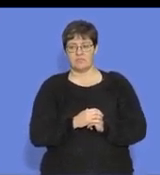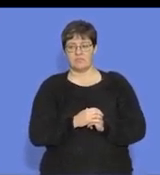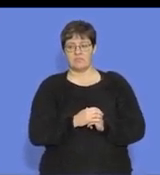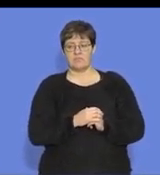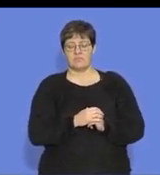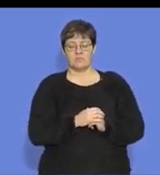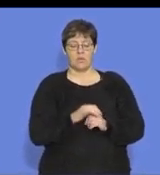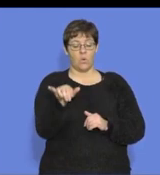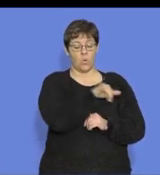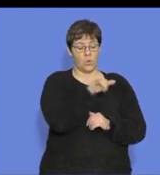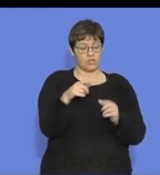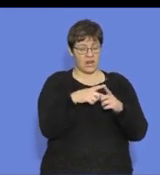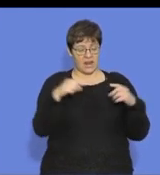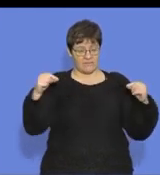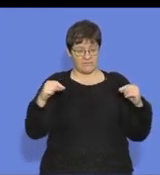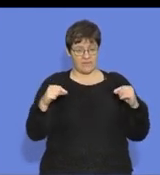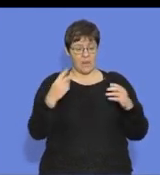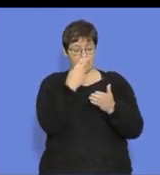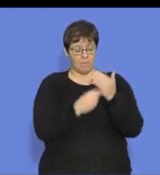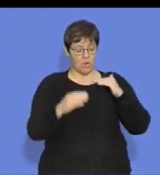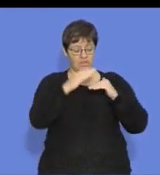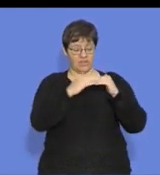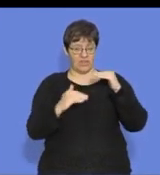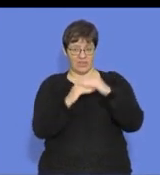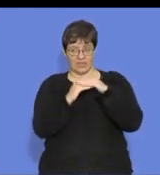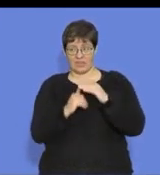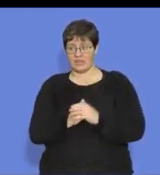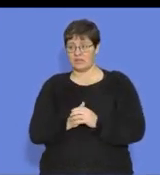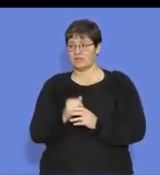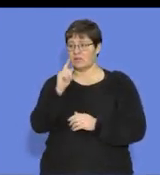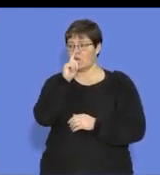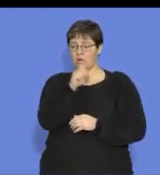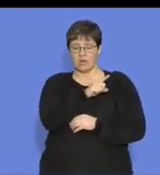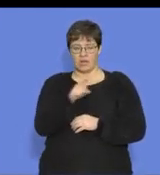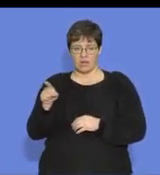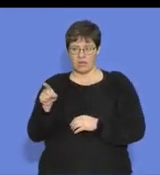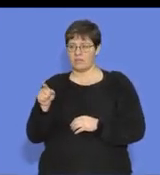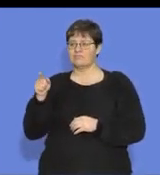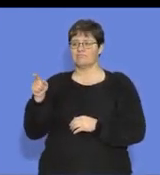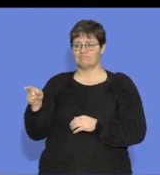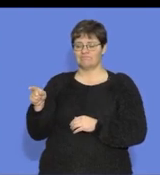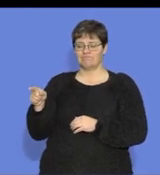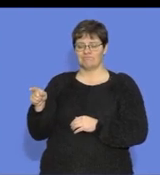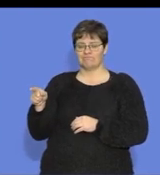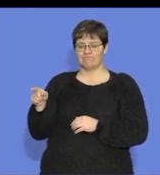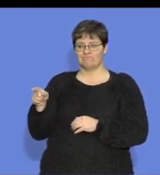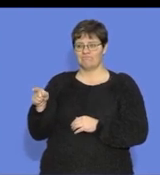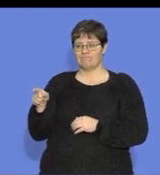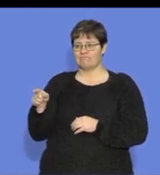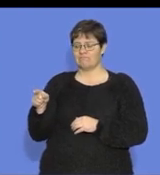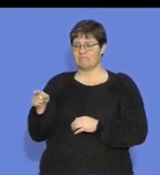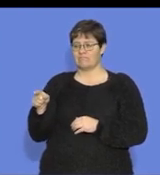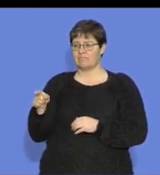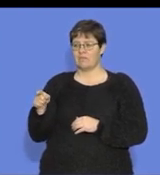leaf had petroleum jelly on both sides? And if you look at the pictures, it would be the leaf that has not